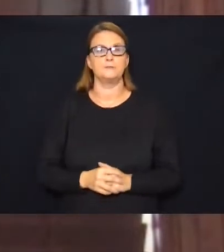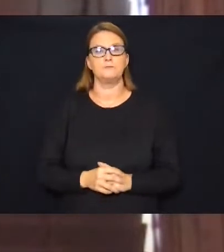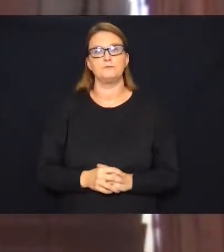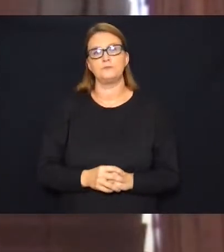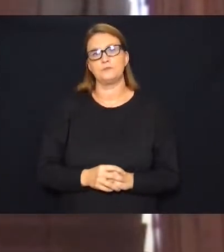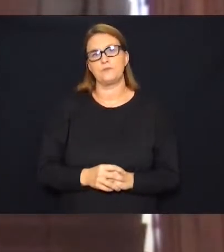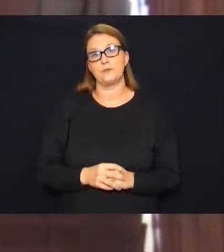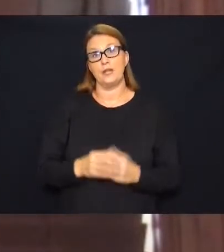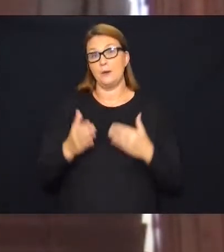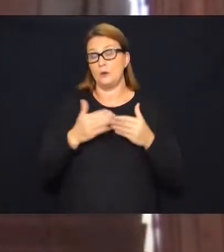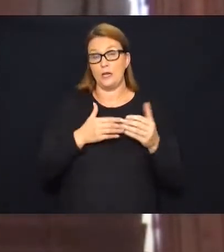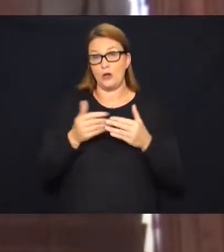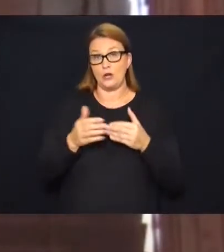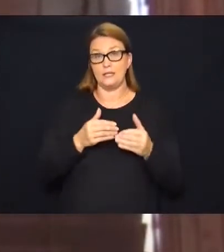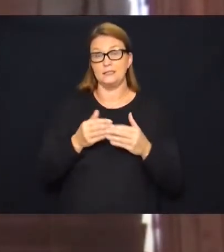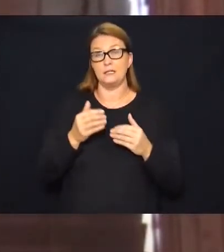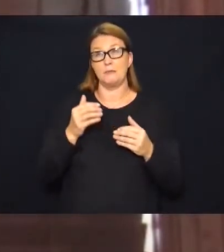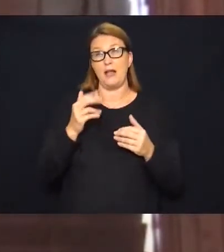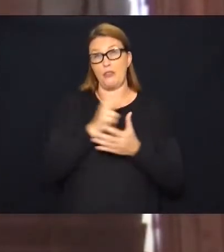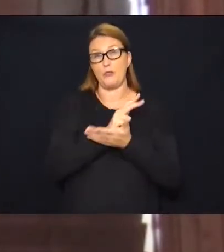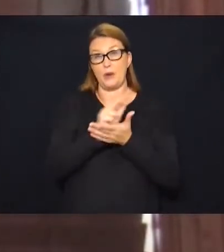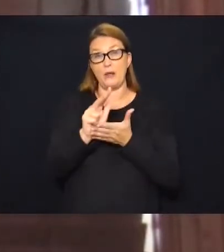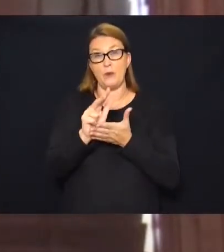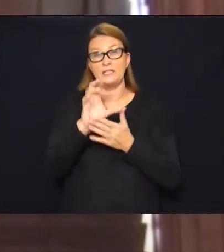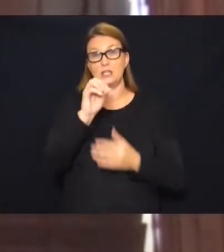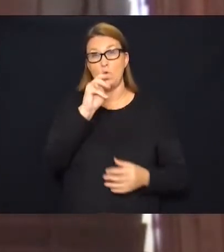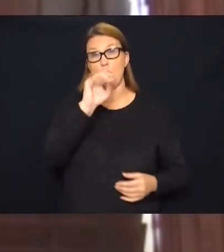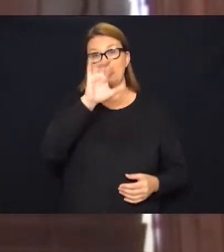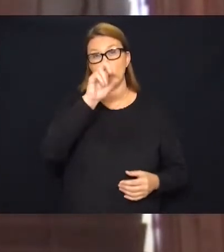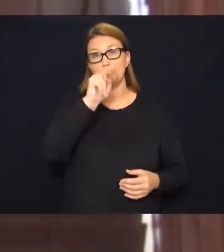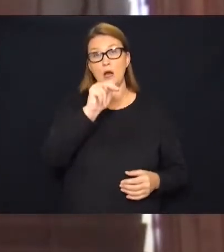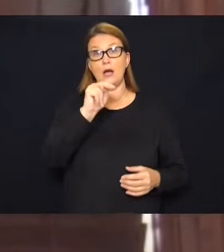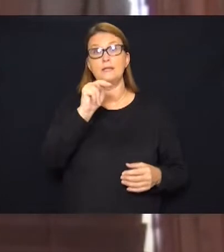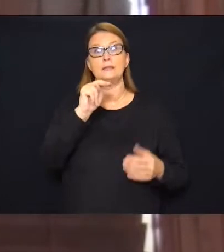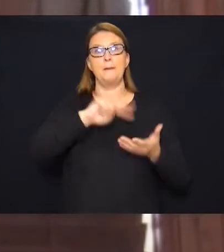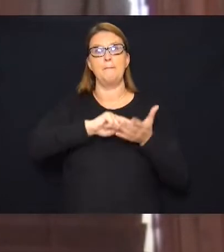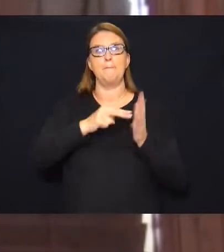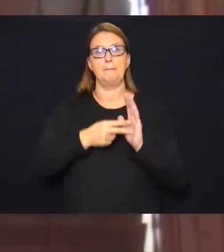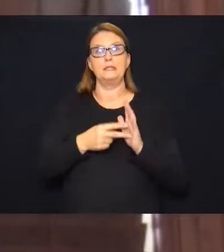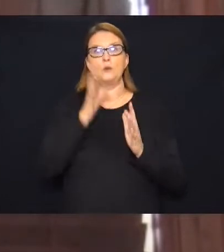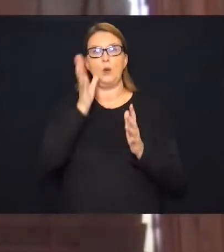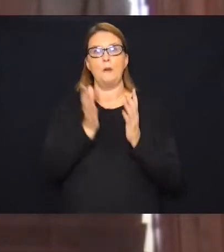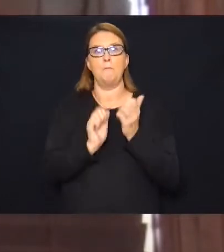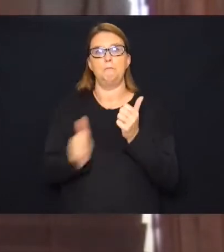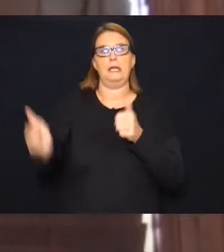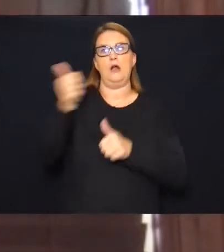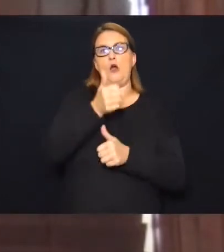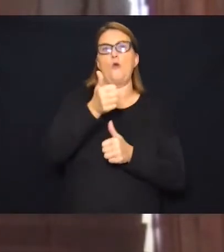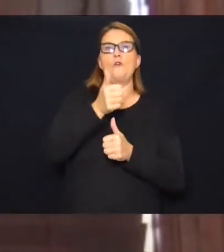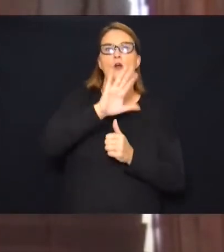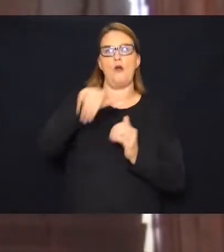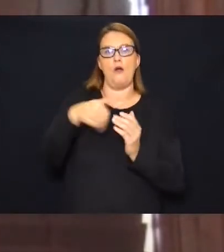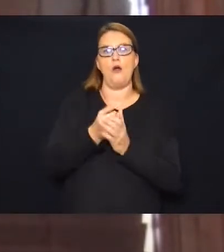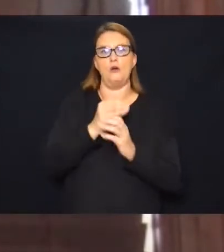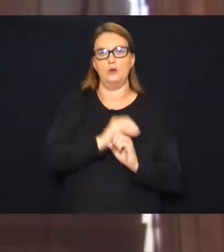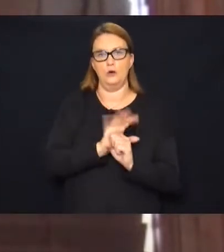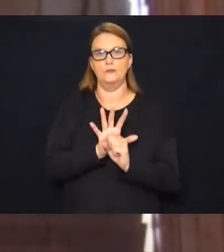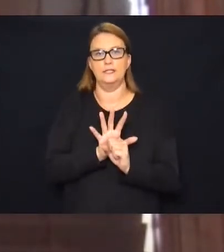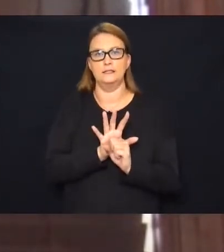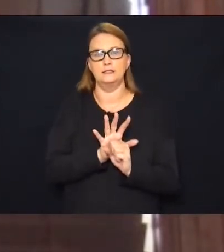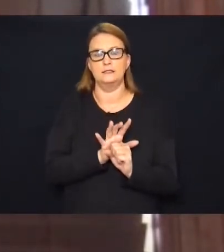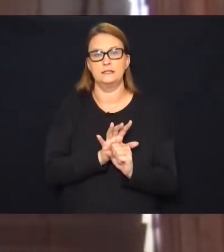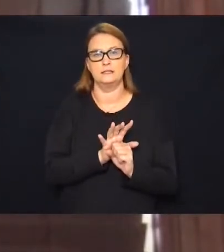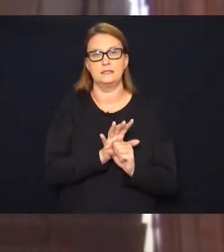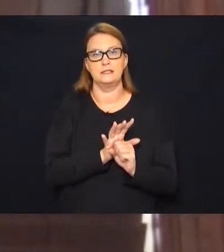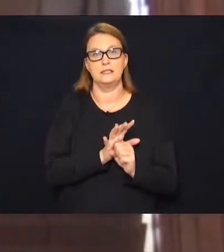But suffice it to say, over 3 weeks, Omicron became the dominant variant. We have gone from 3% now to 15%